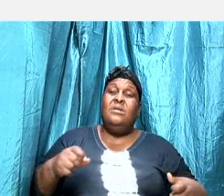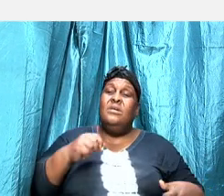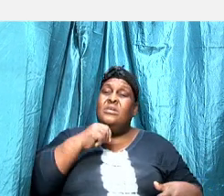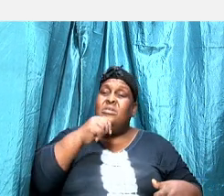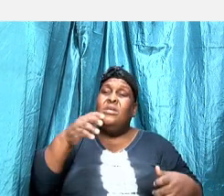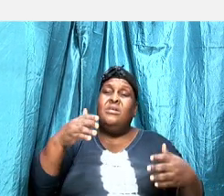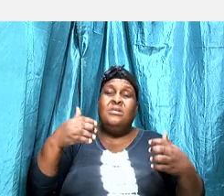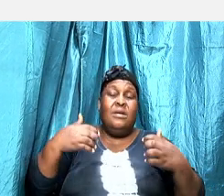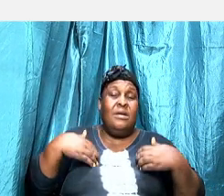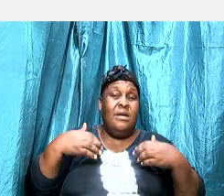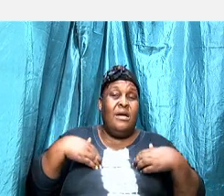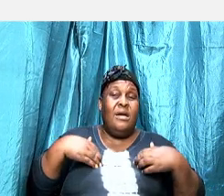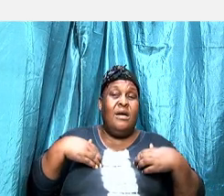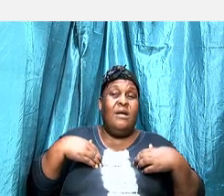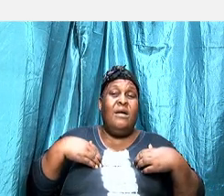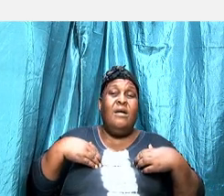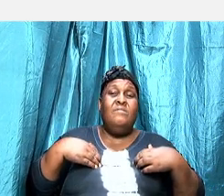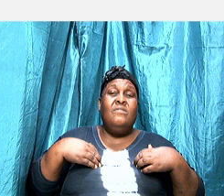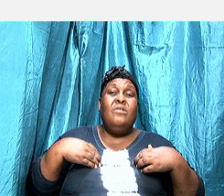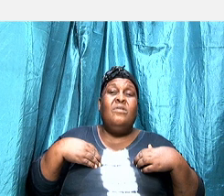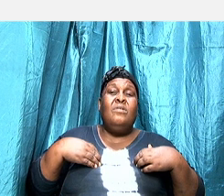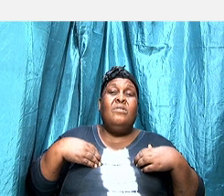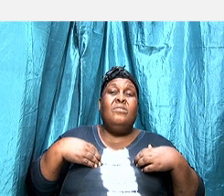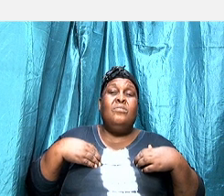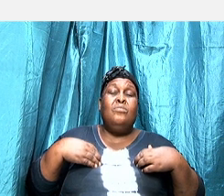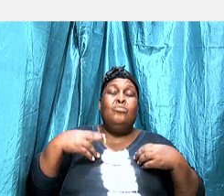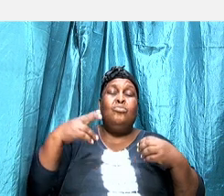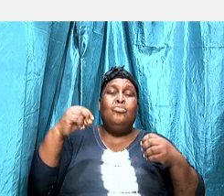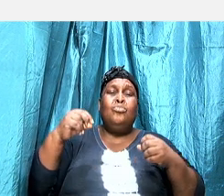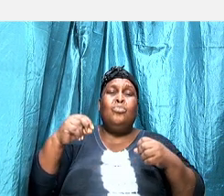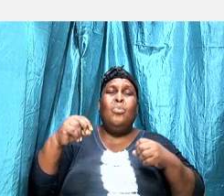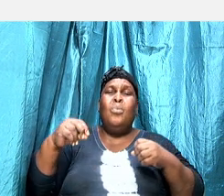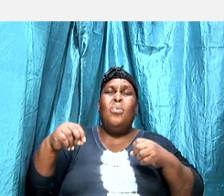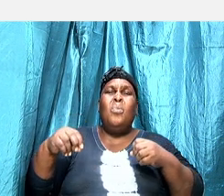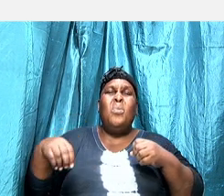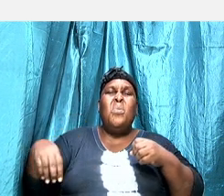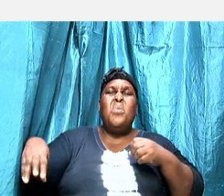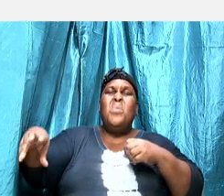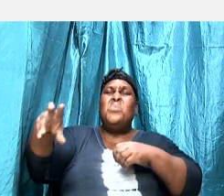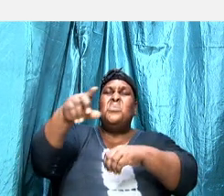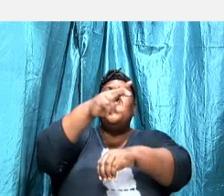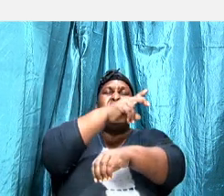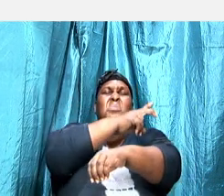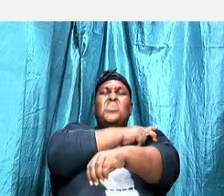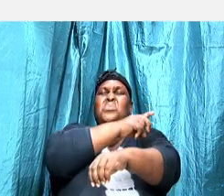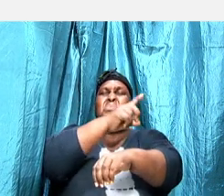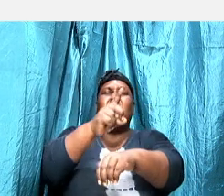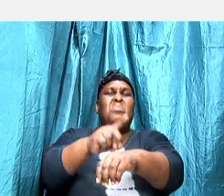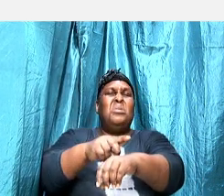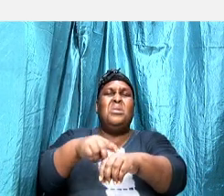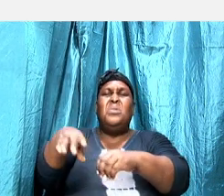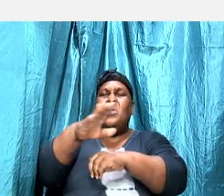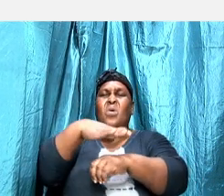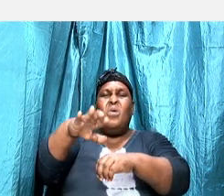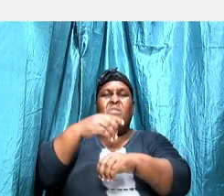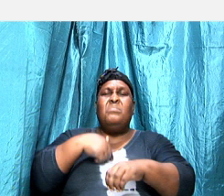not have dominion over you, for you are not under the law, but under